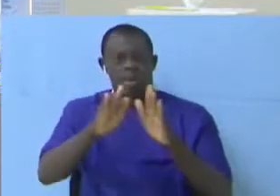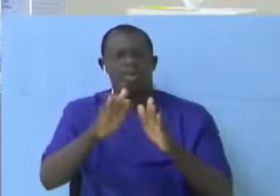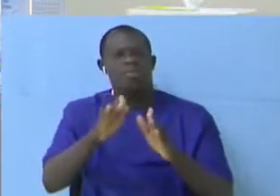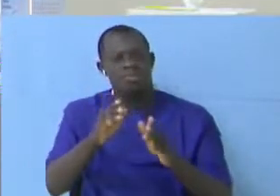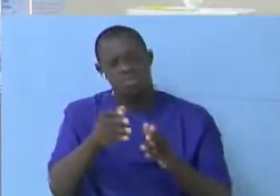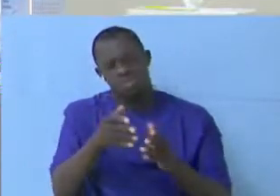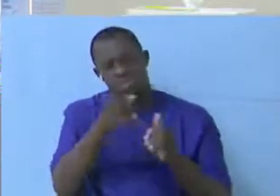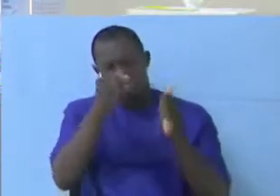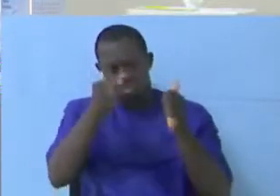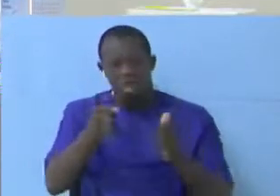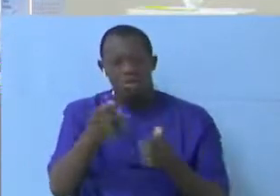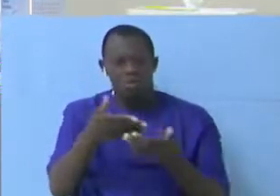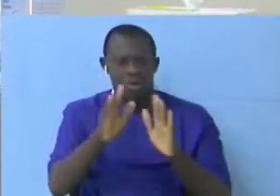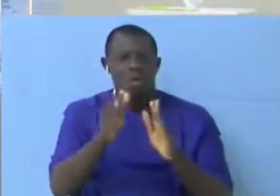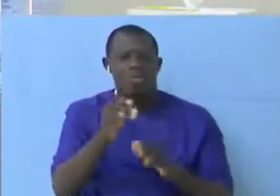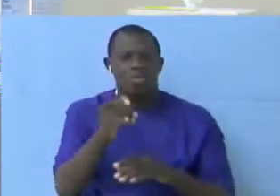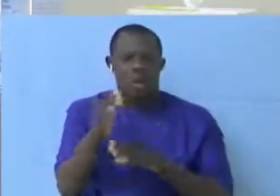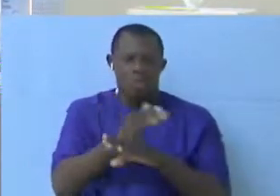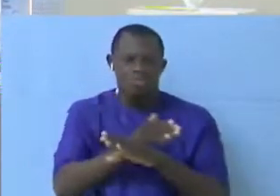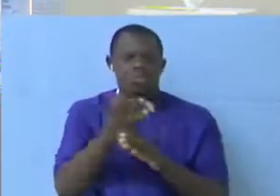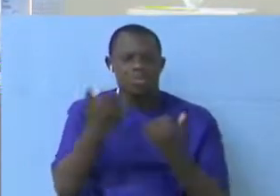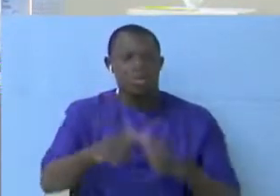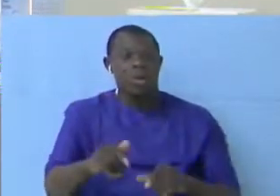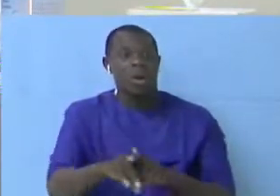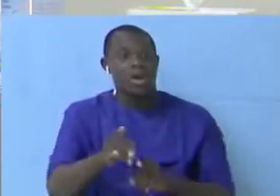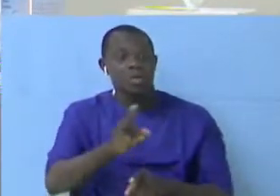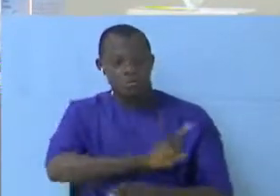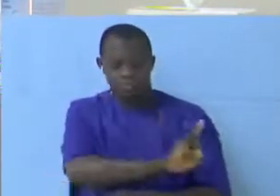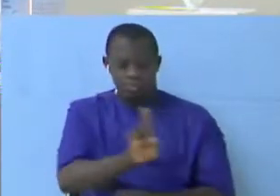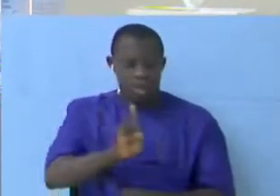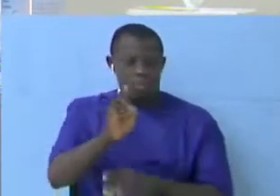Exactly. And they were handcuffed?